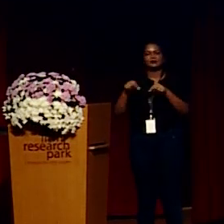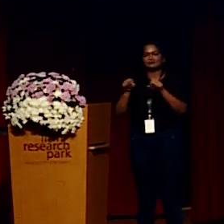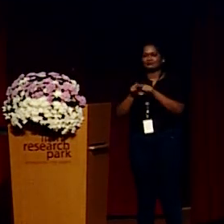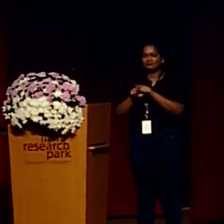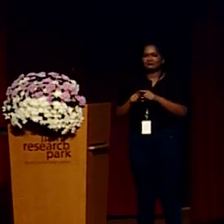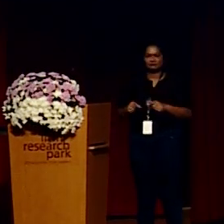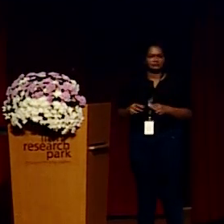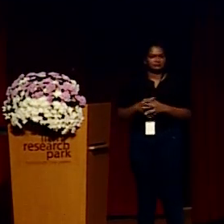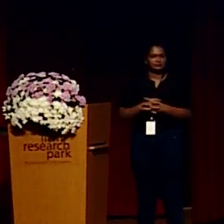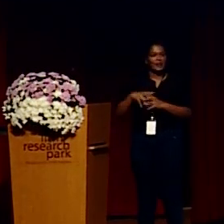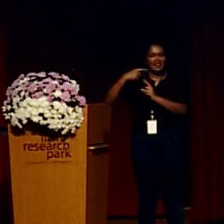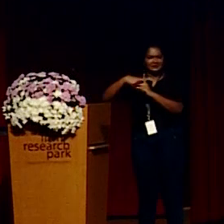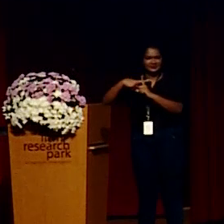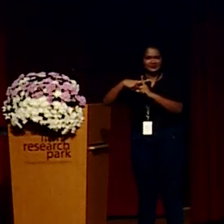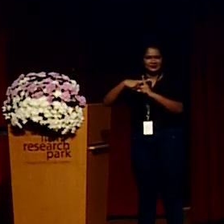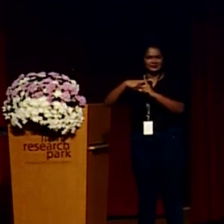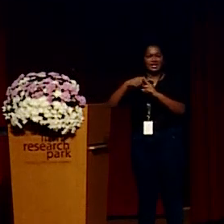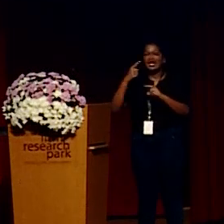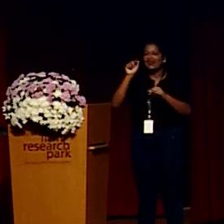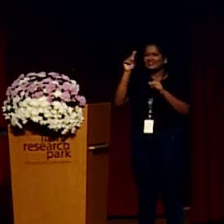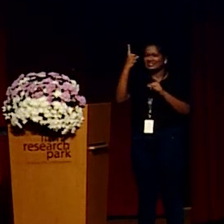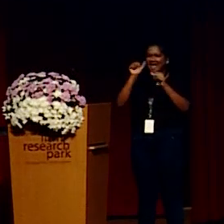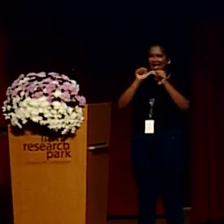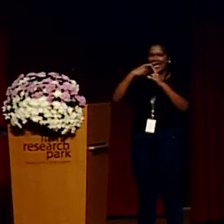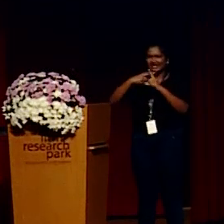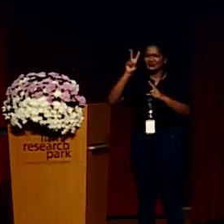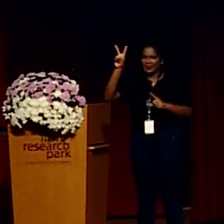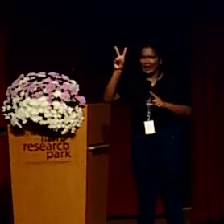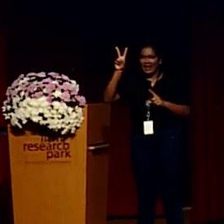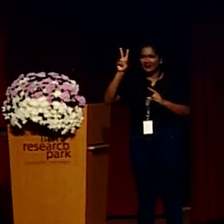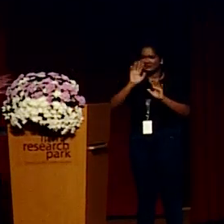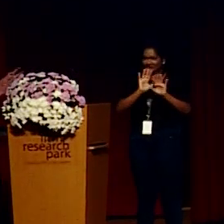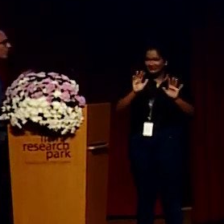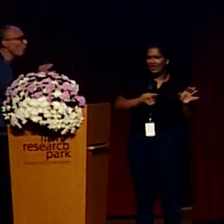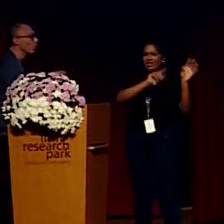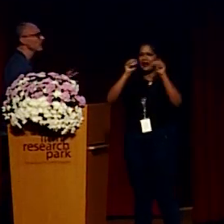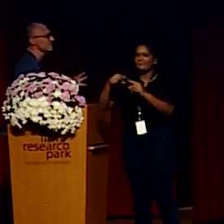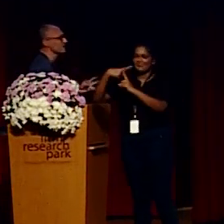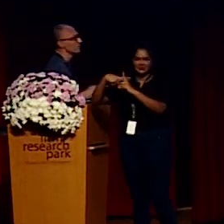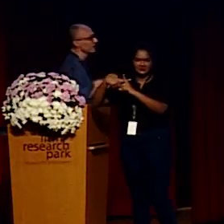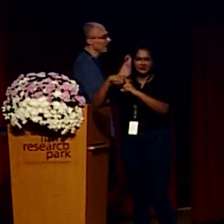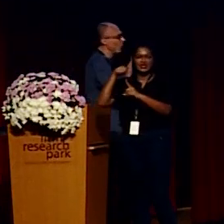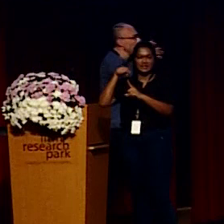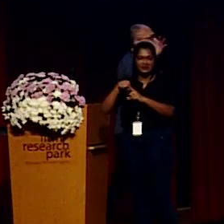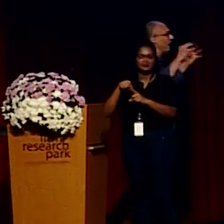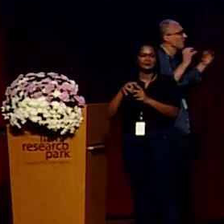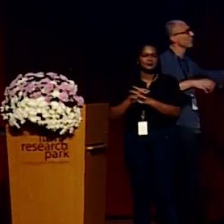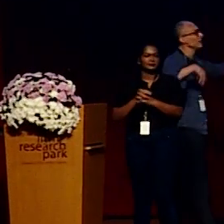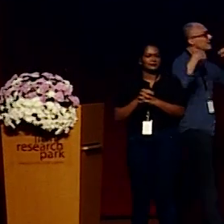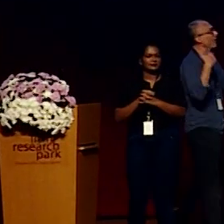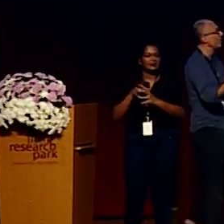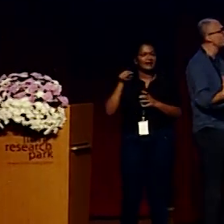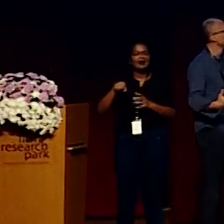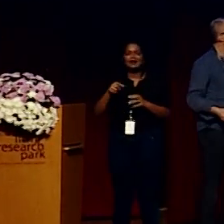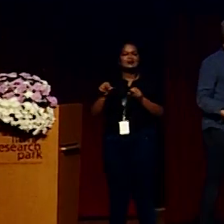I go to the plus and I go to the next b summand, and so x. on, right? And all this is predicated on the fact that